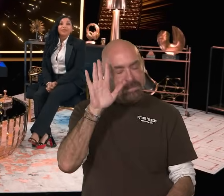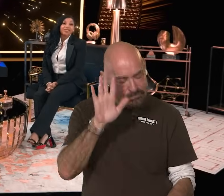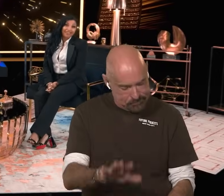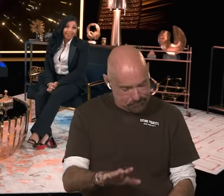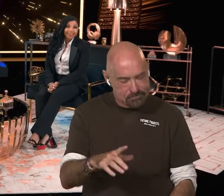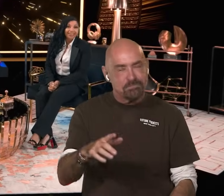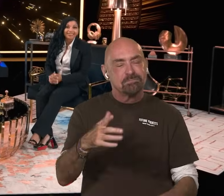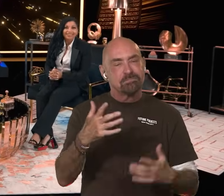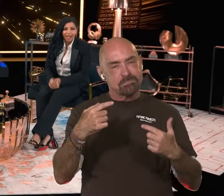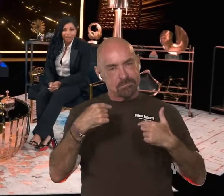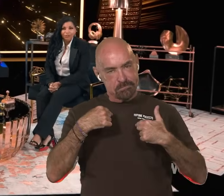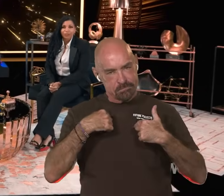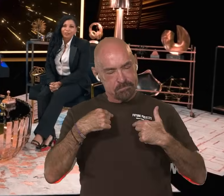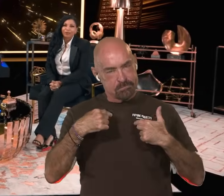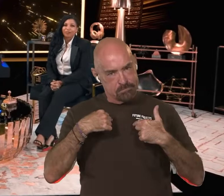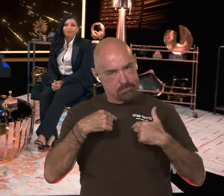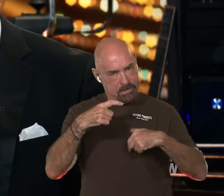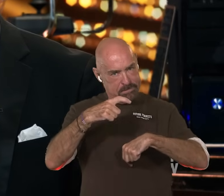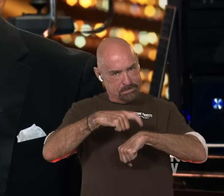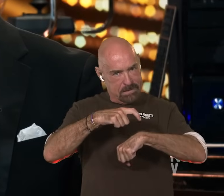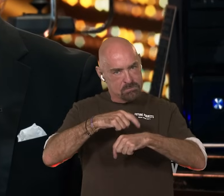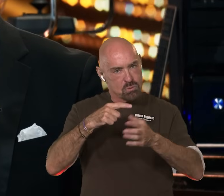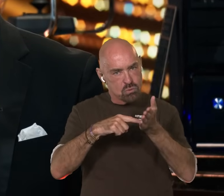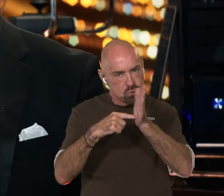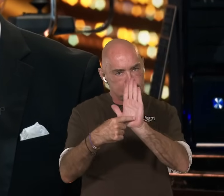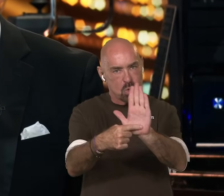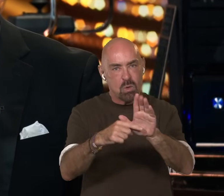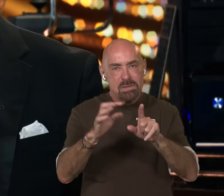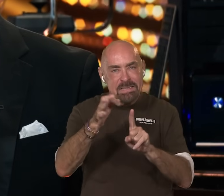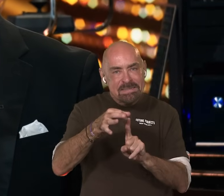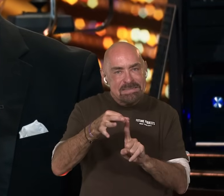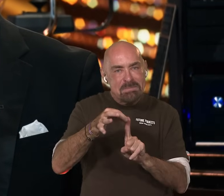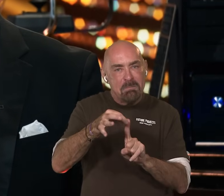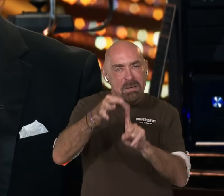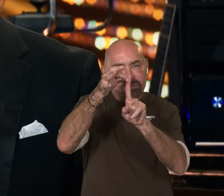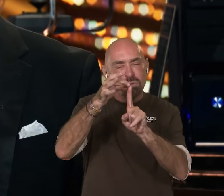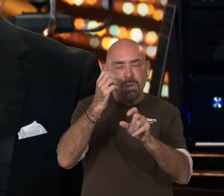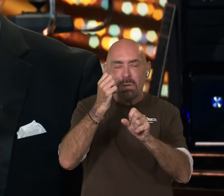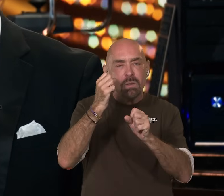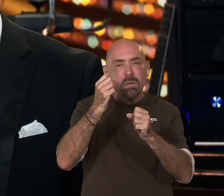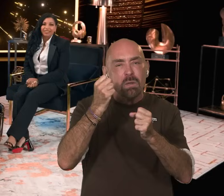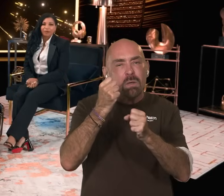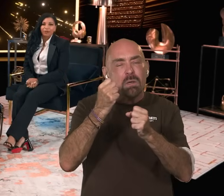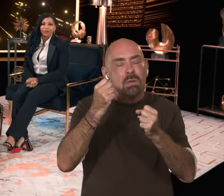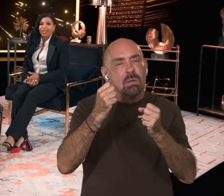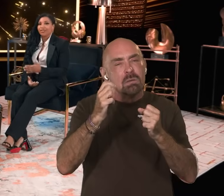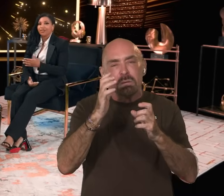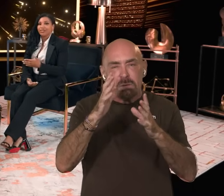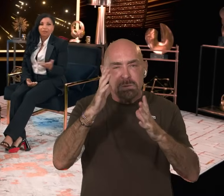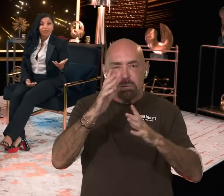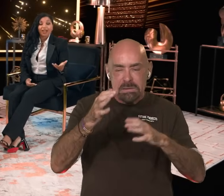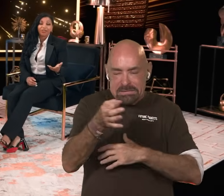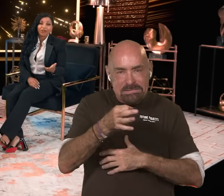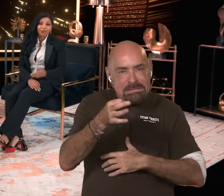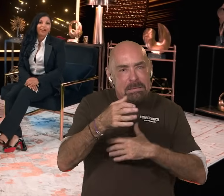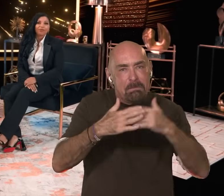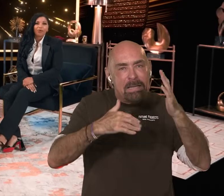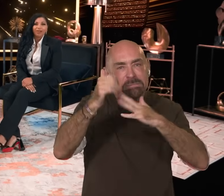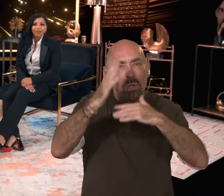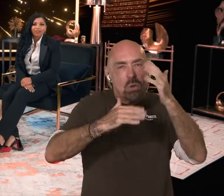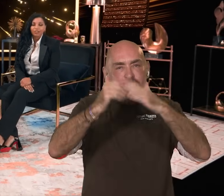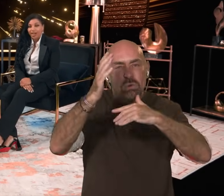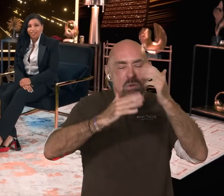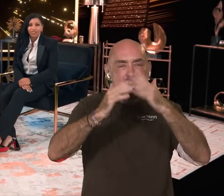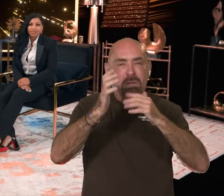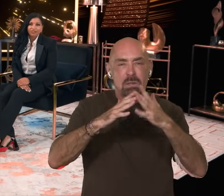Well, as I was saying, it is time to share something very special. We are living in a golden age of city builders, and there's something out there for